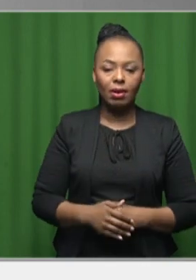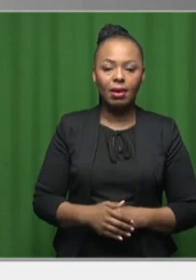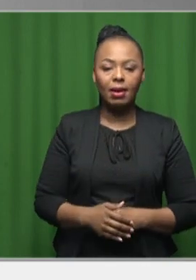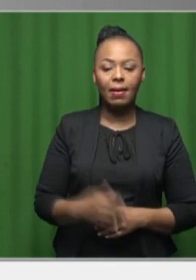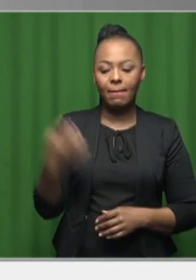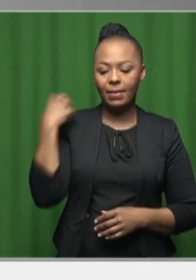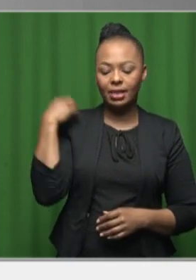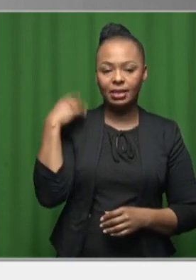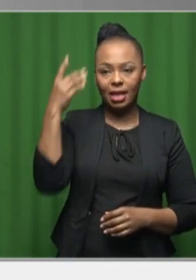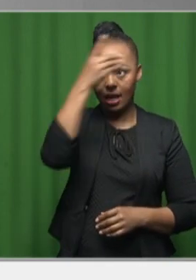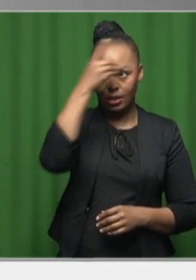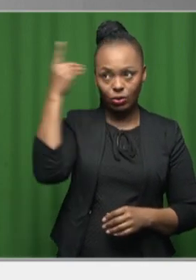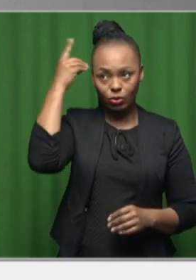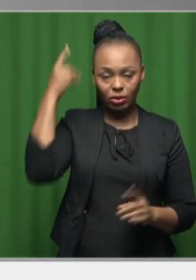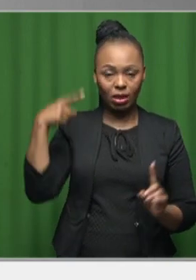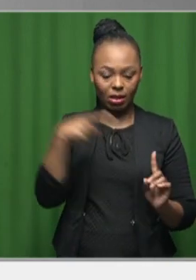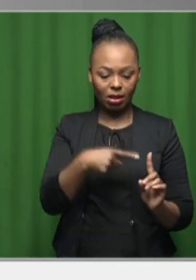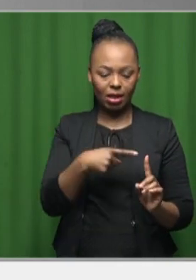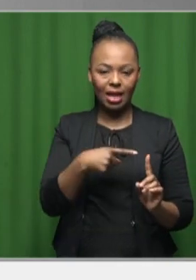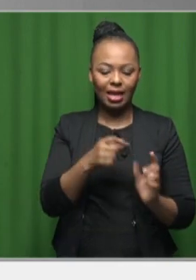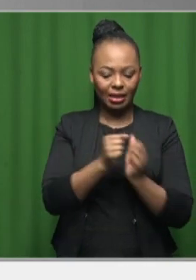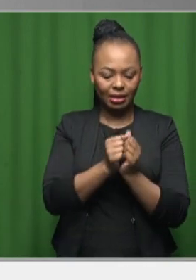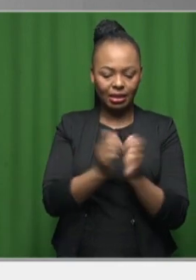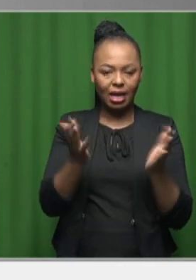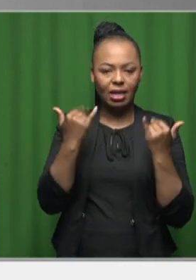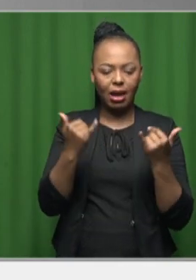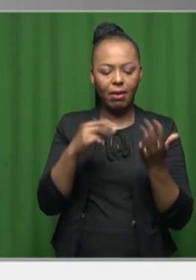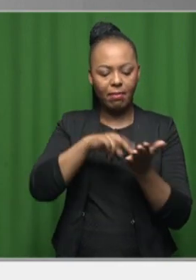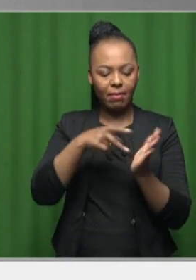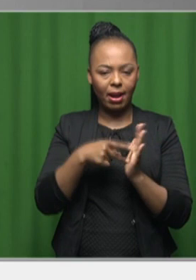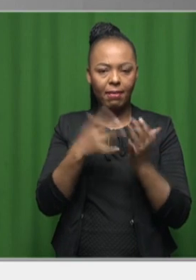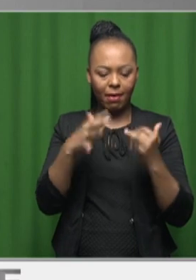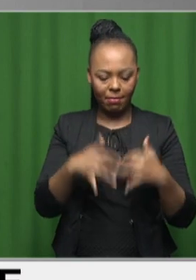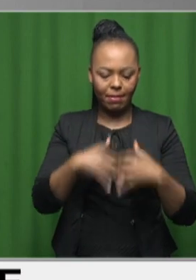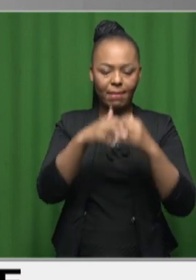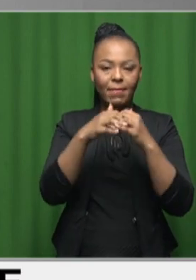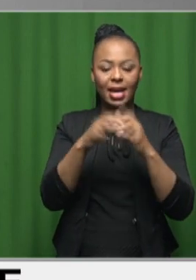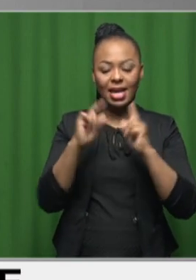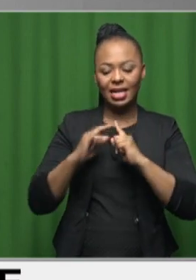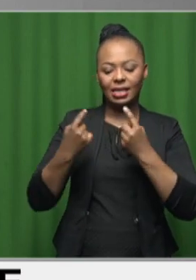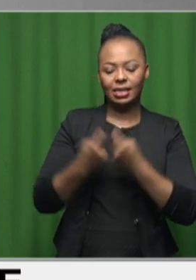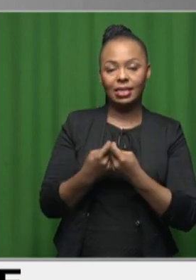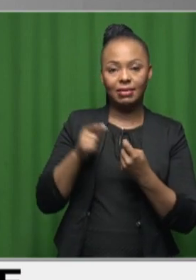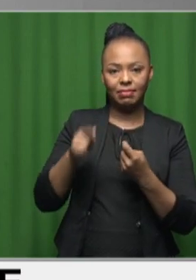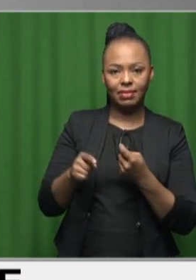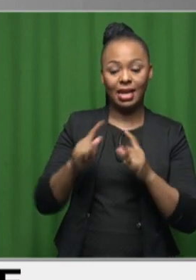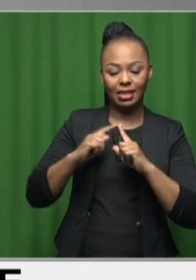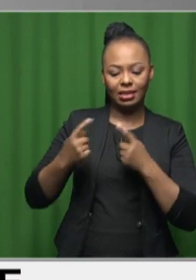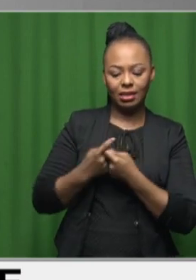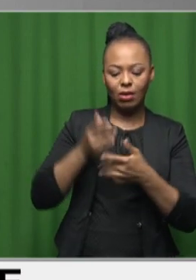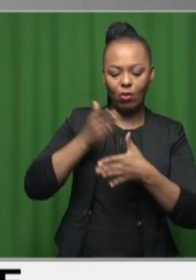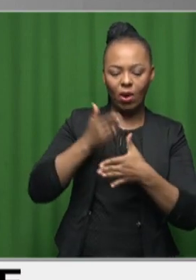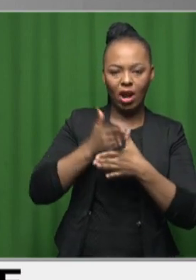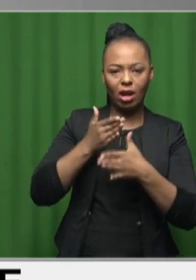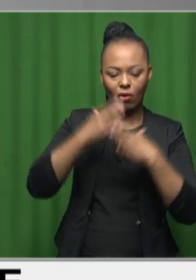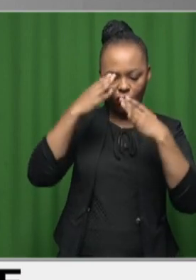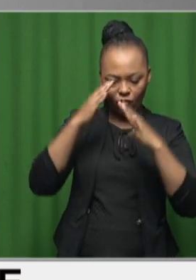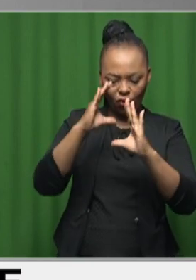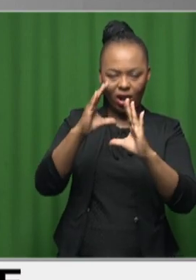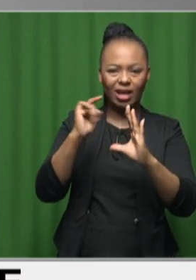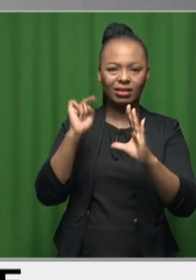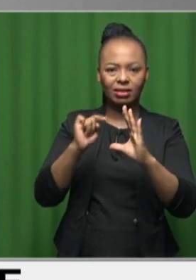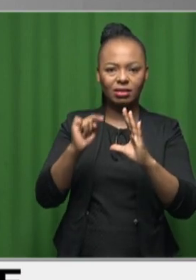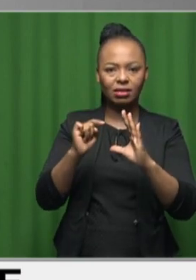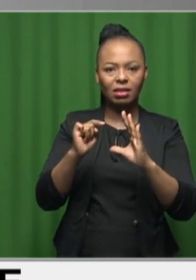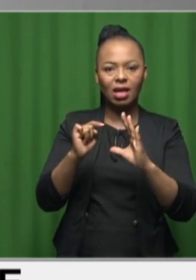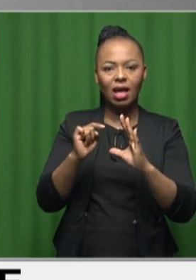started off with a setting up of a task team, and that task team had three areas that we are looking at. We had